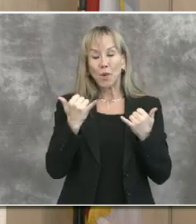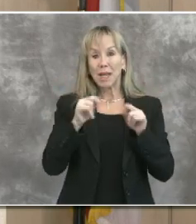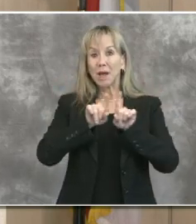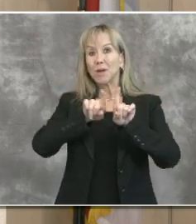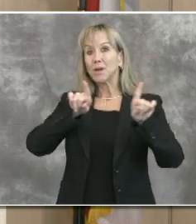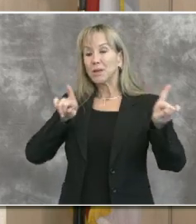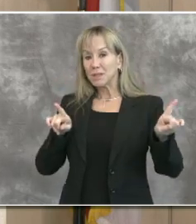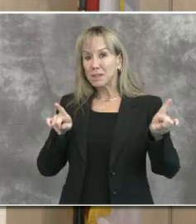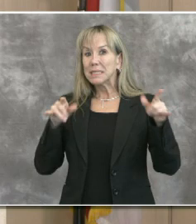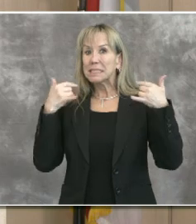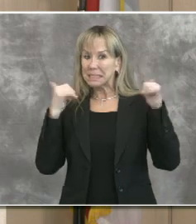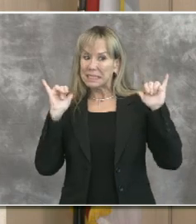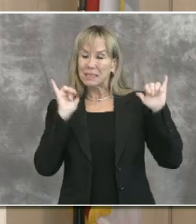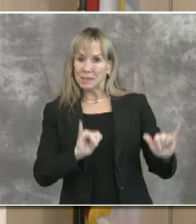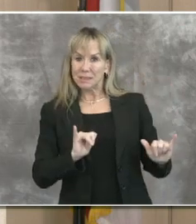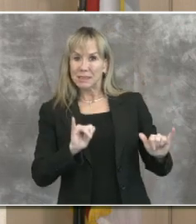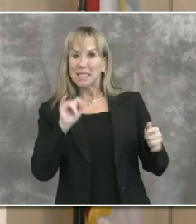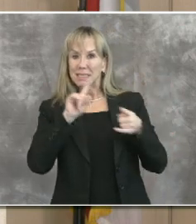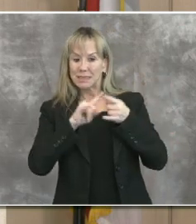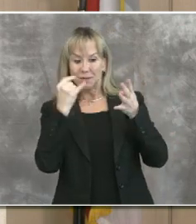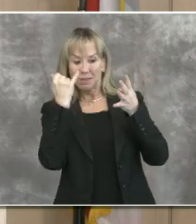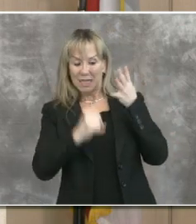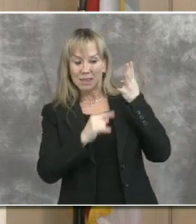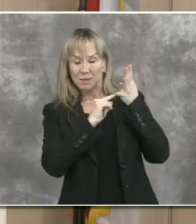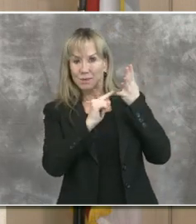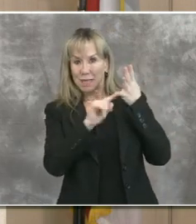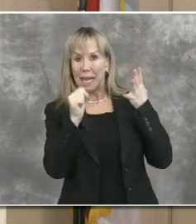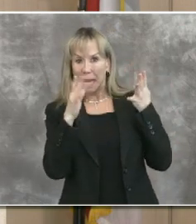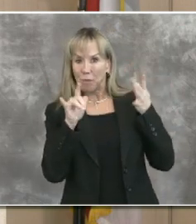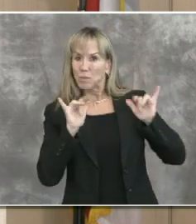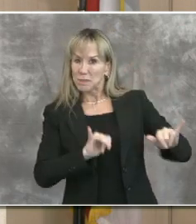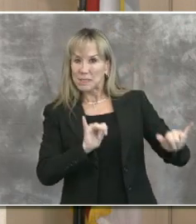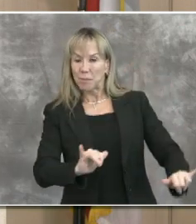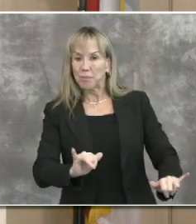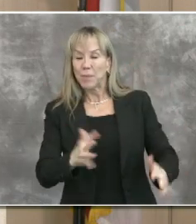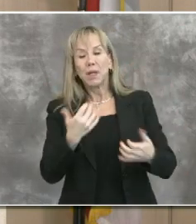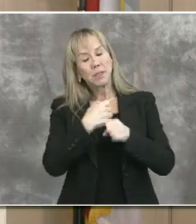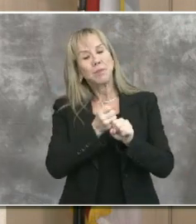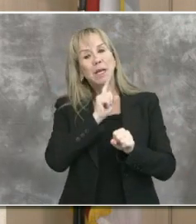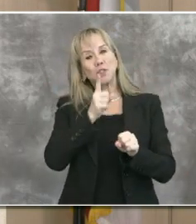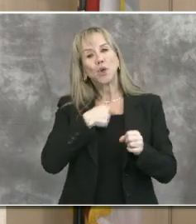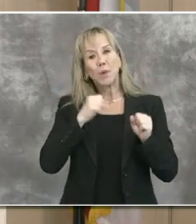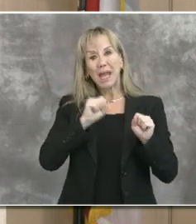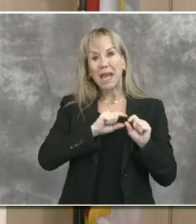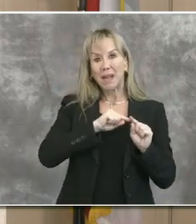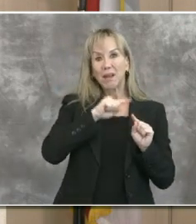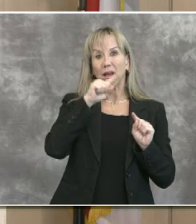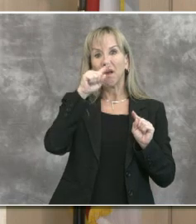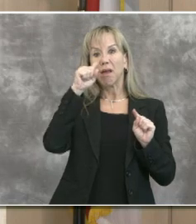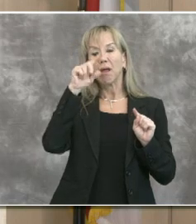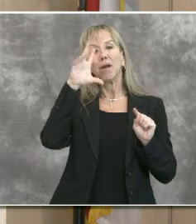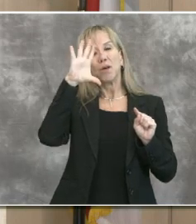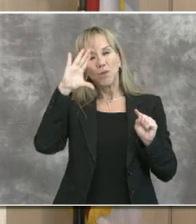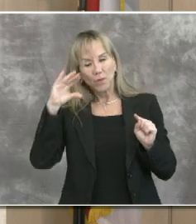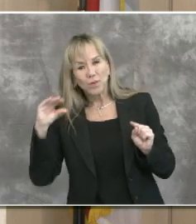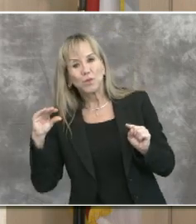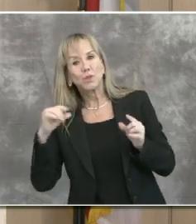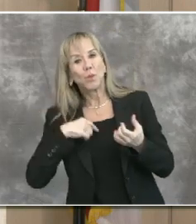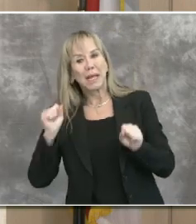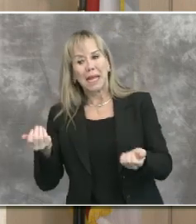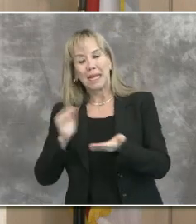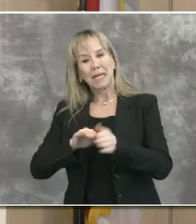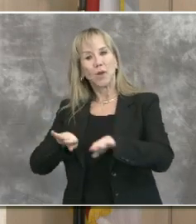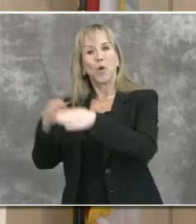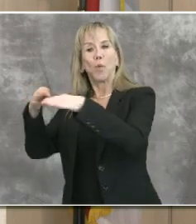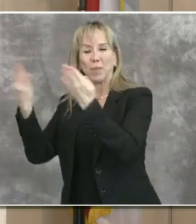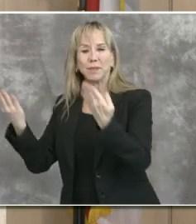distancing strategies are in place until the end of the month to ensure that we do indeed flatten this curve to reopen